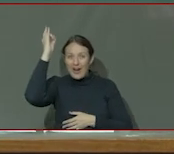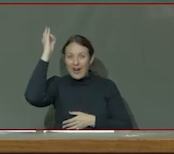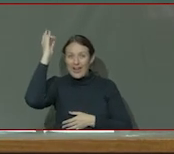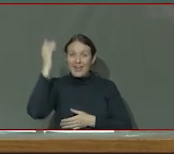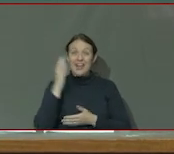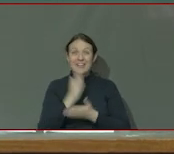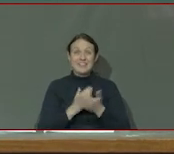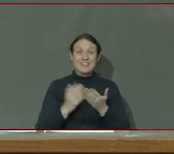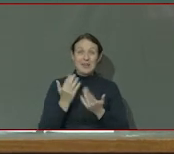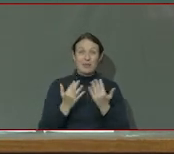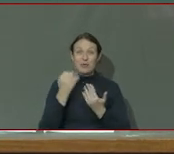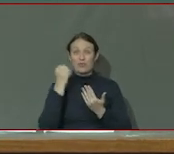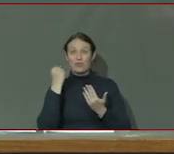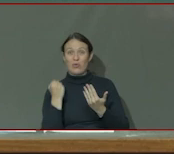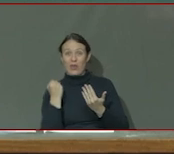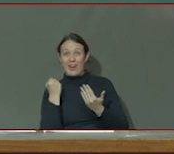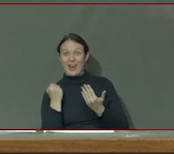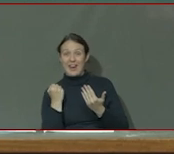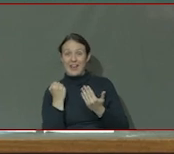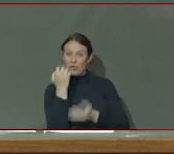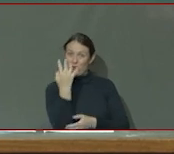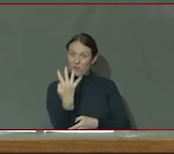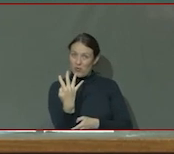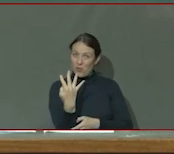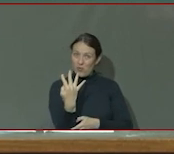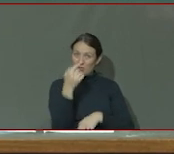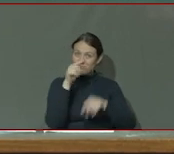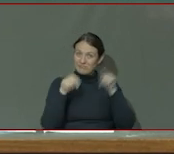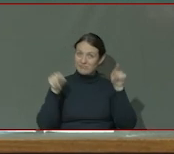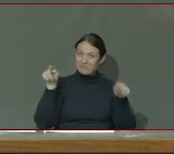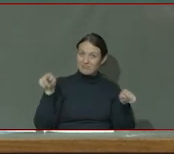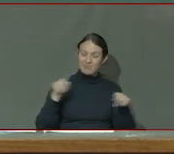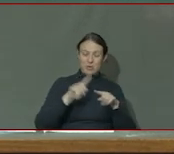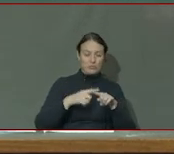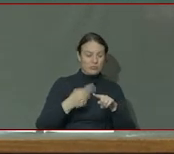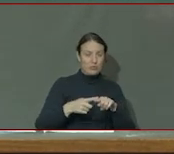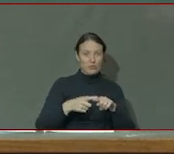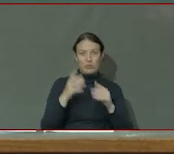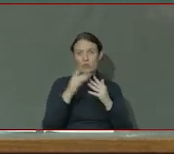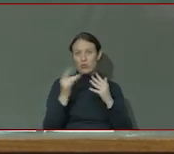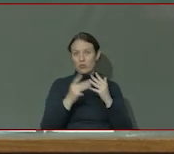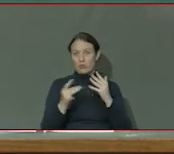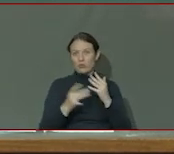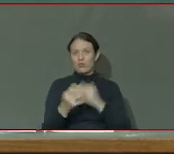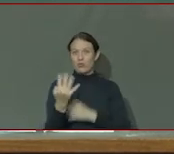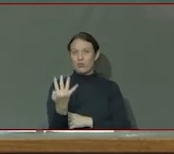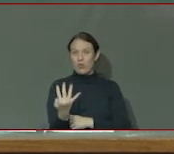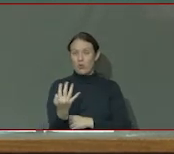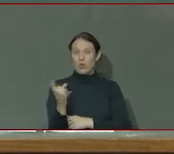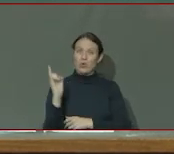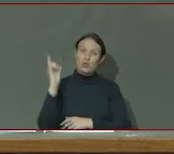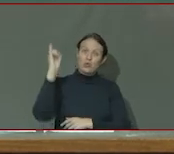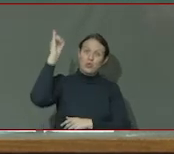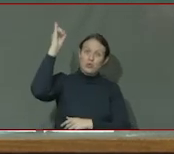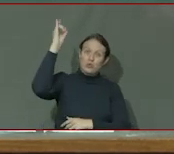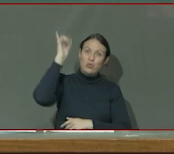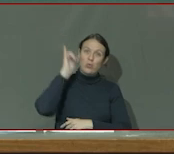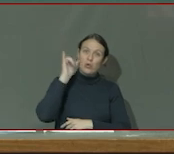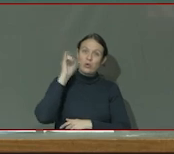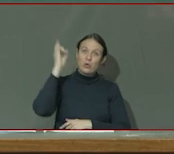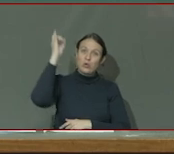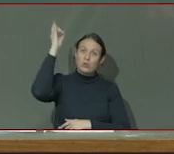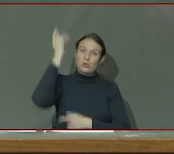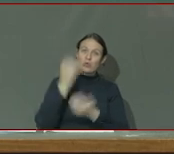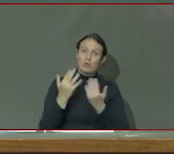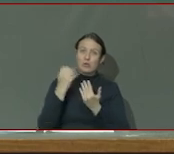green and short. So you've got 4 combinations. You can have 4 options here, that tall and yellow, tall and green, short and